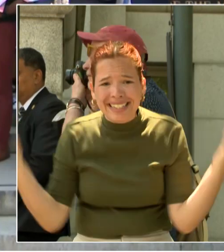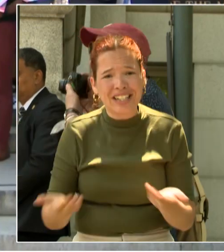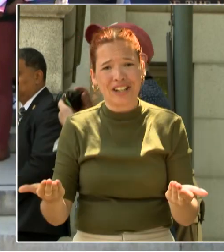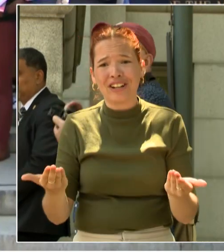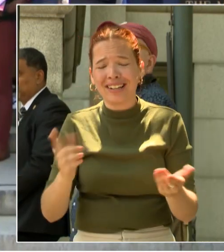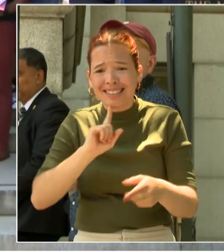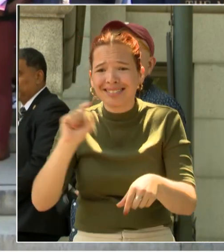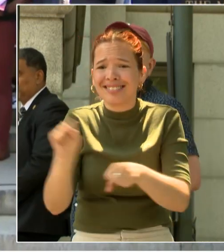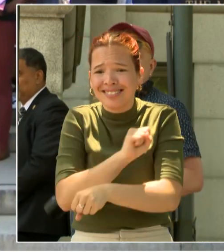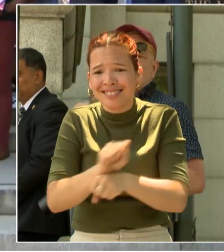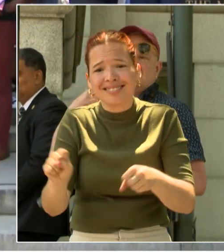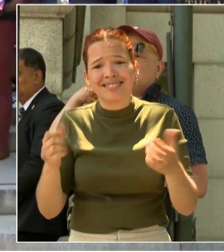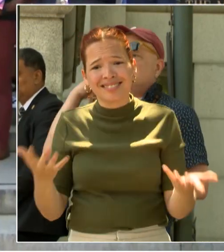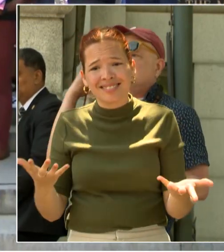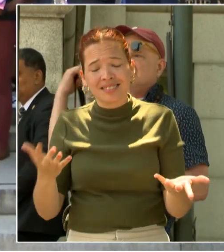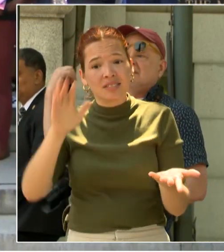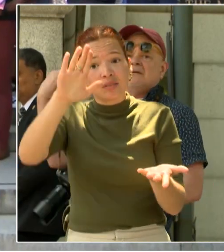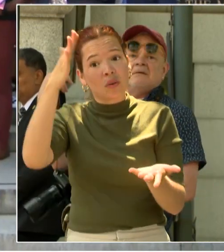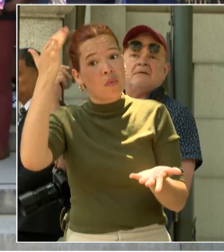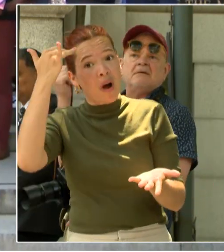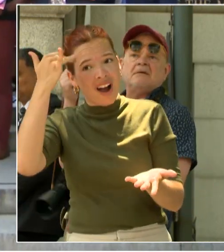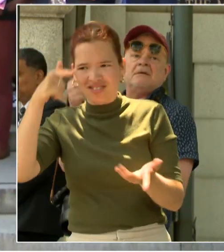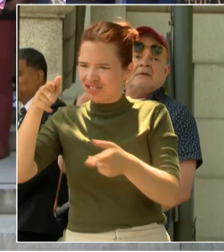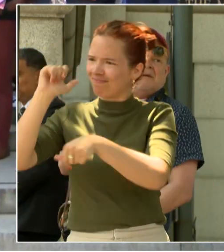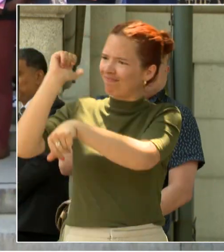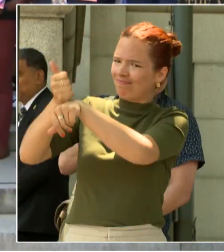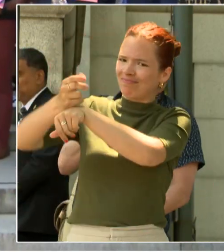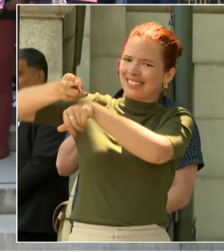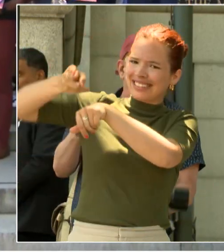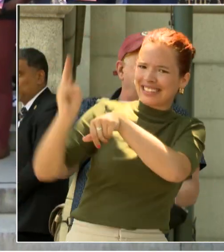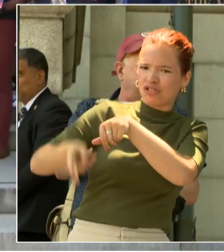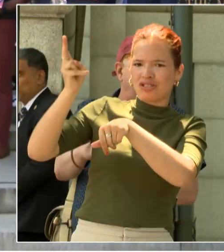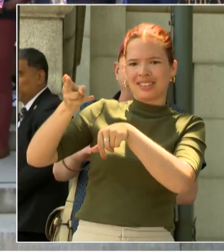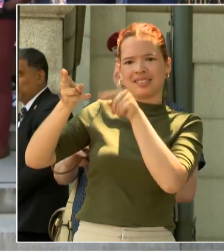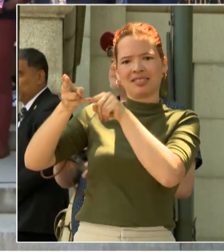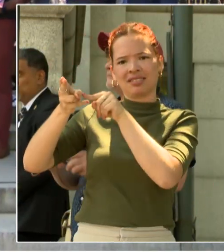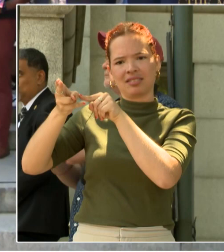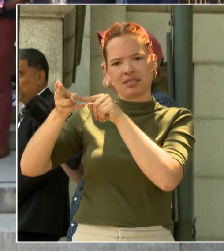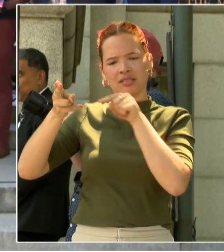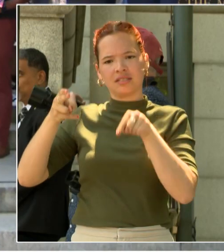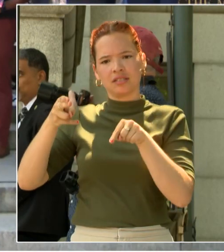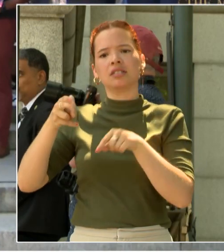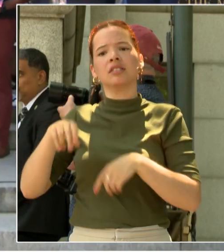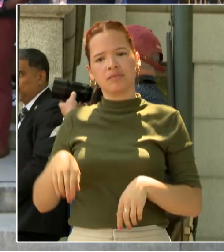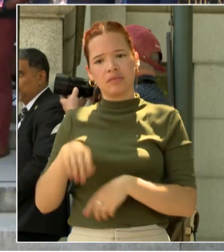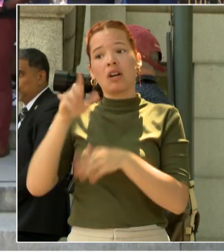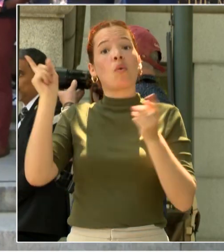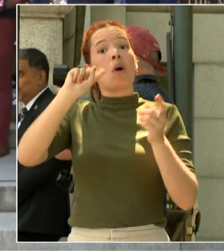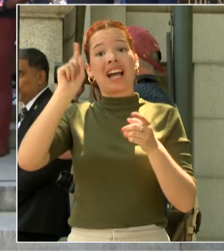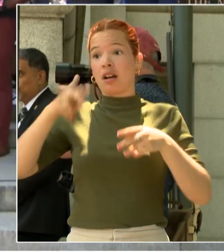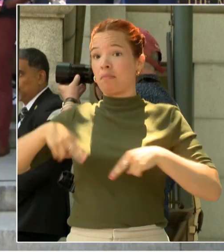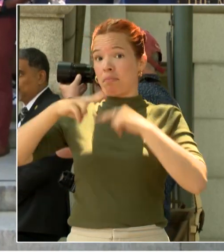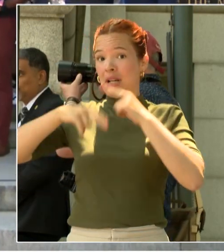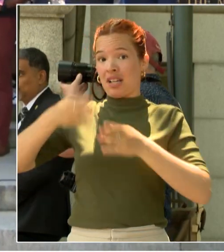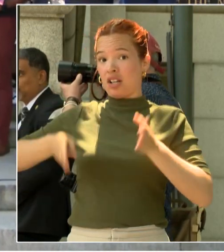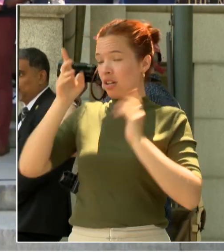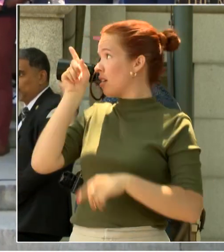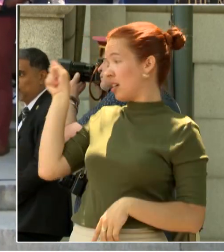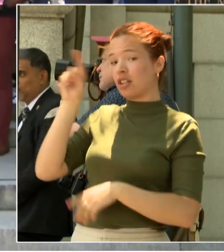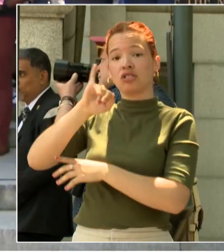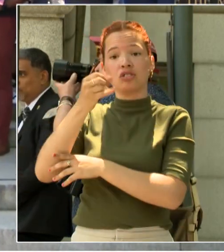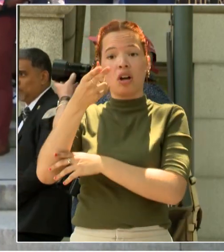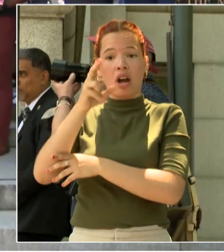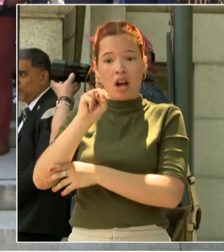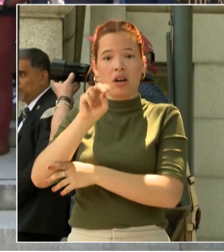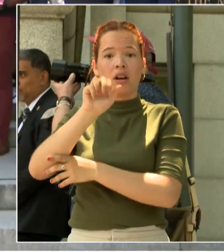here to make some history. Today we gather at this Wilson building as a community of resilient people,